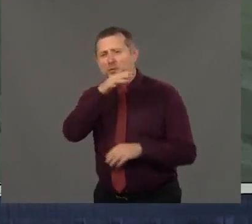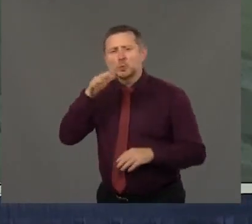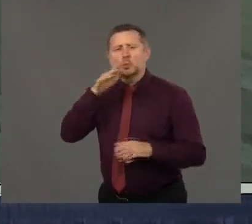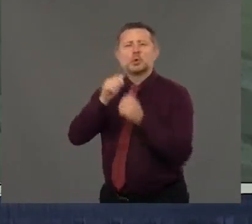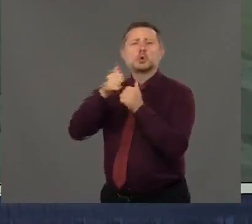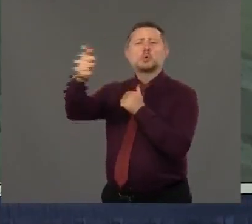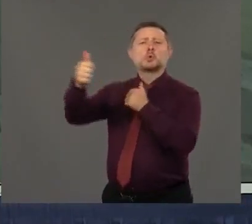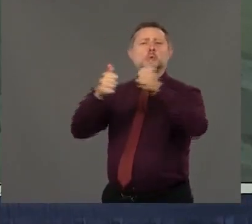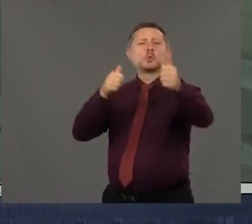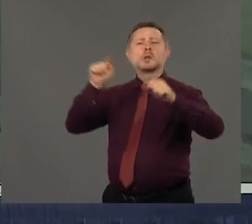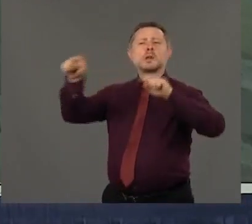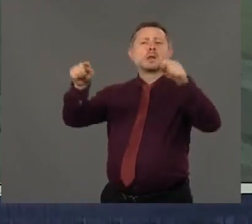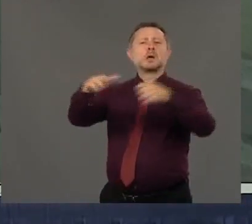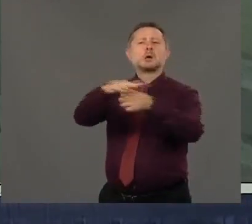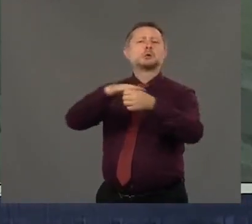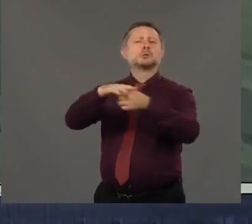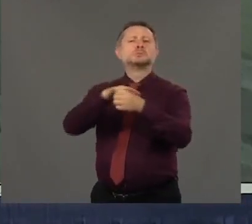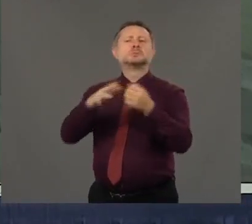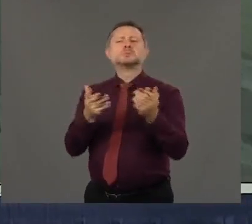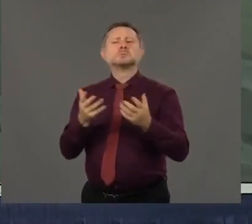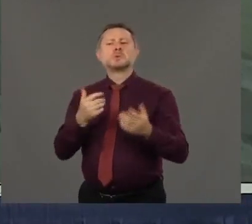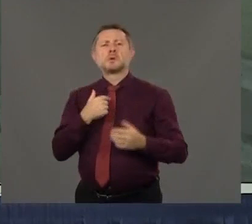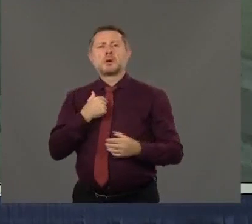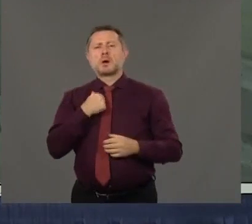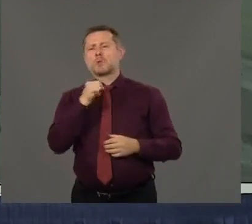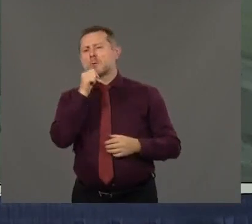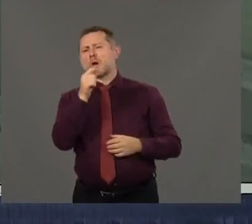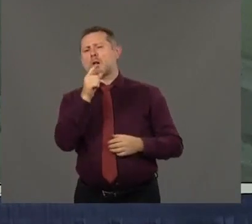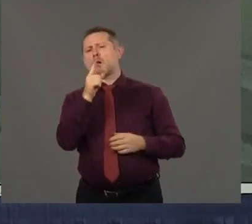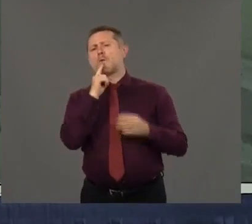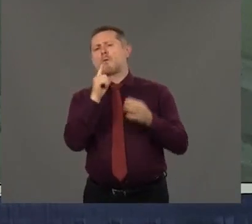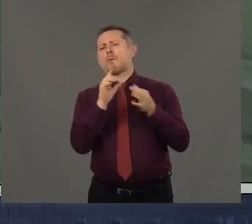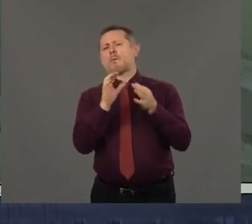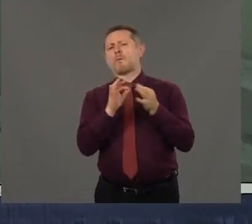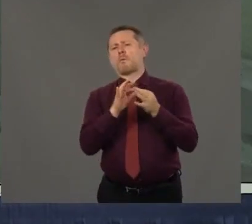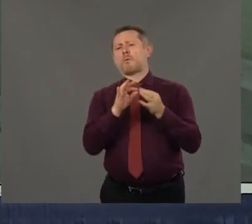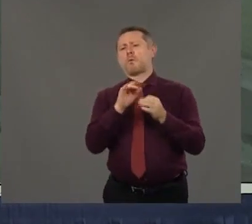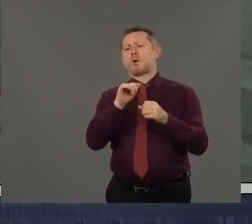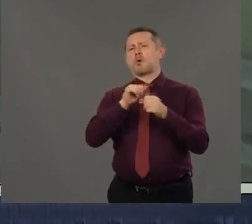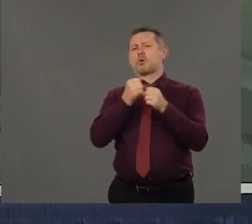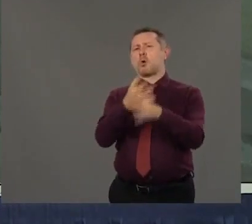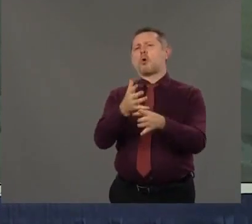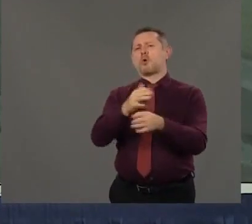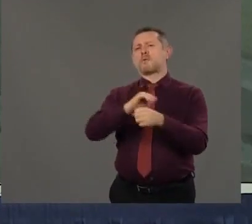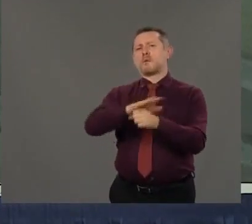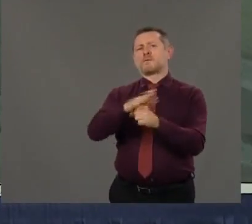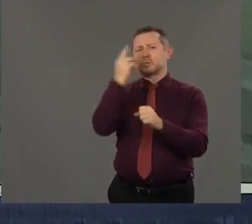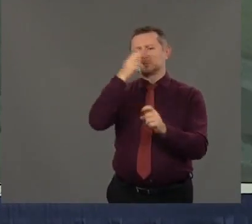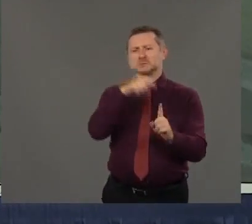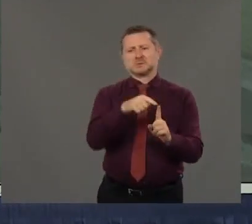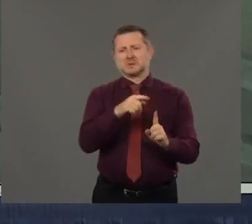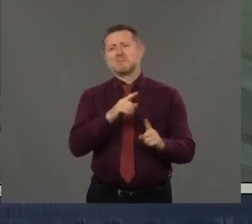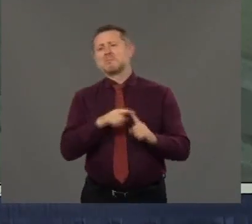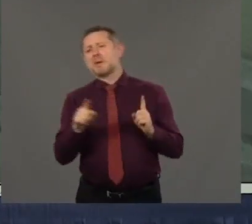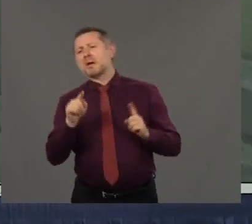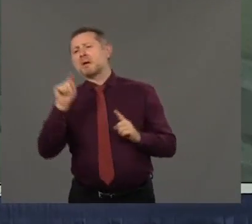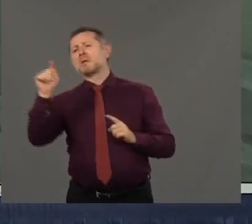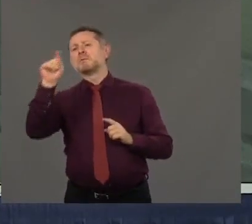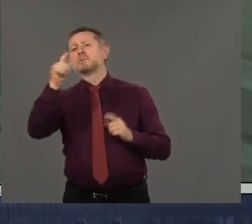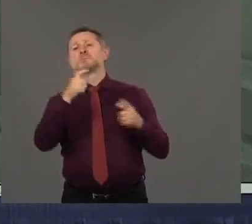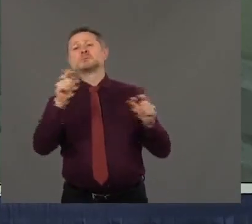outbreak? Well, we never said anything was a main driver. It was the main driver